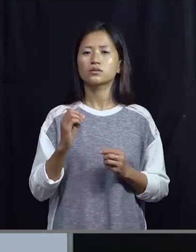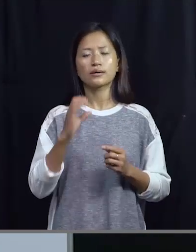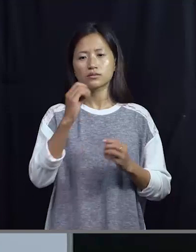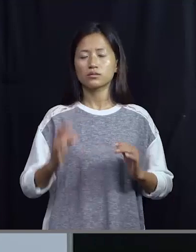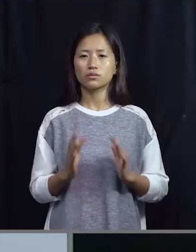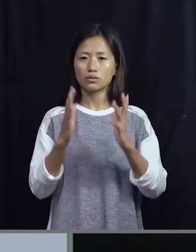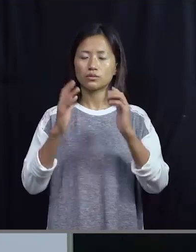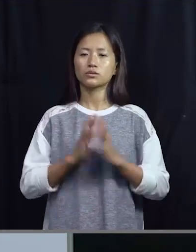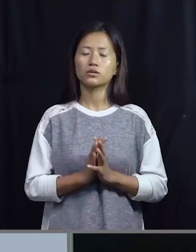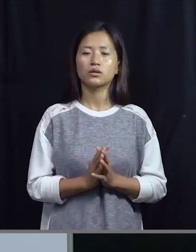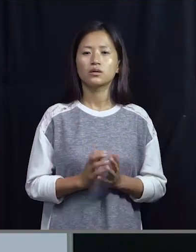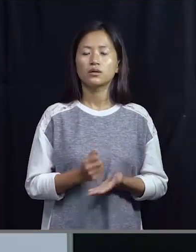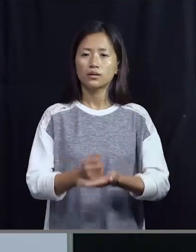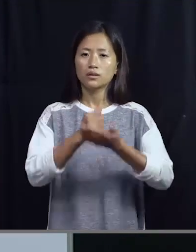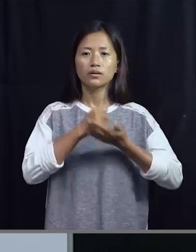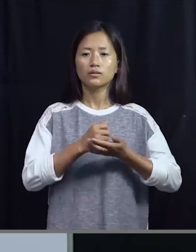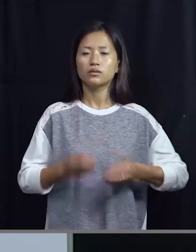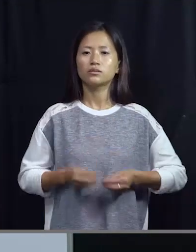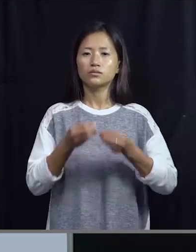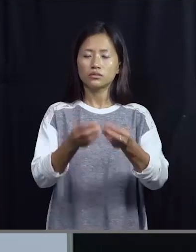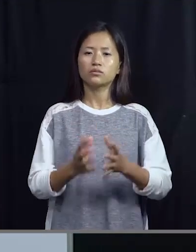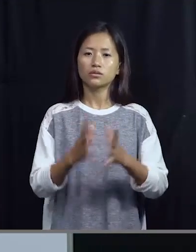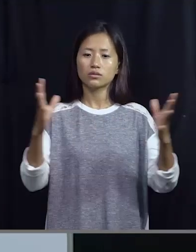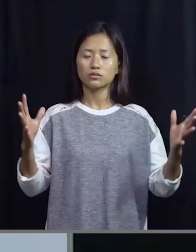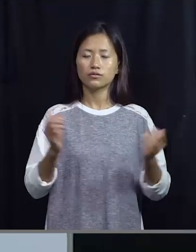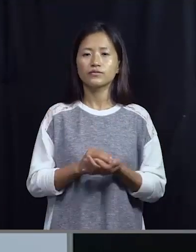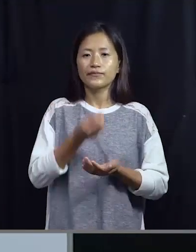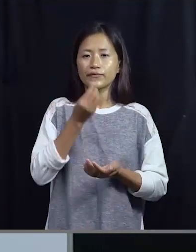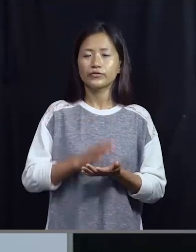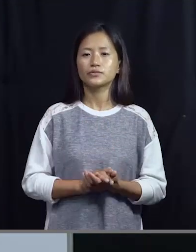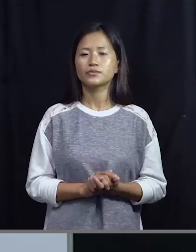in it will help in giving you lots of food, right?